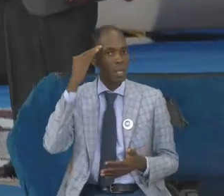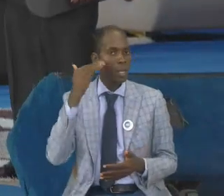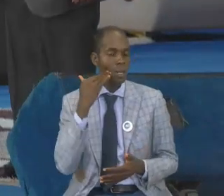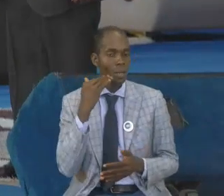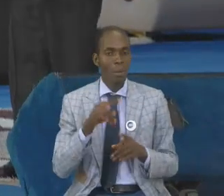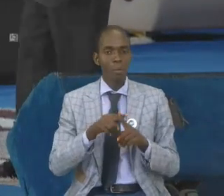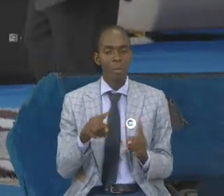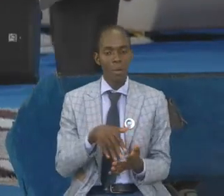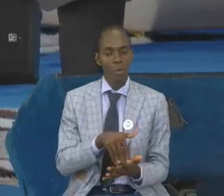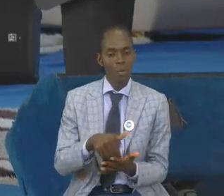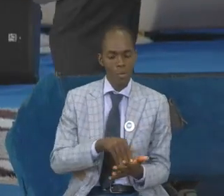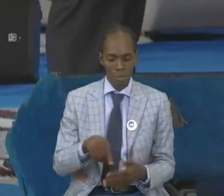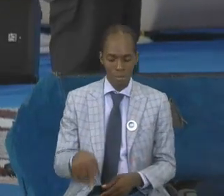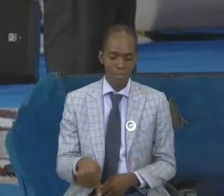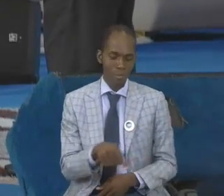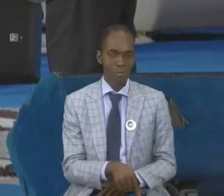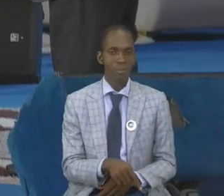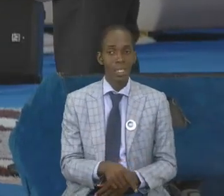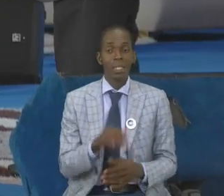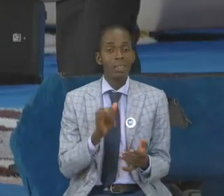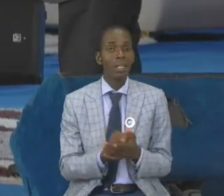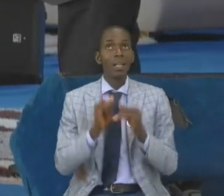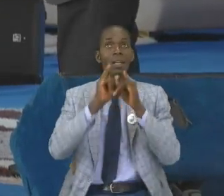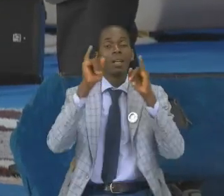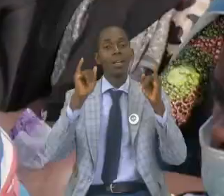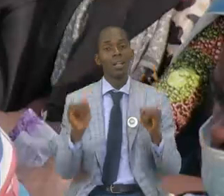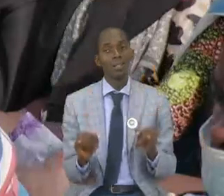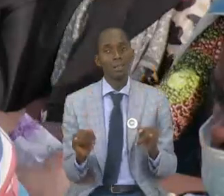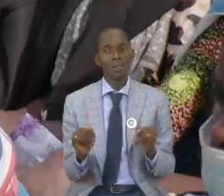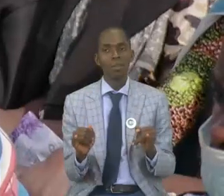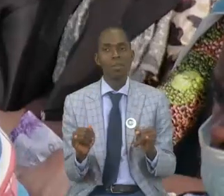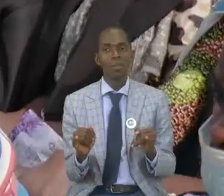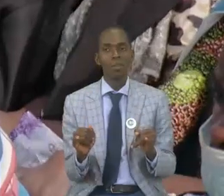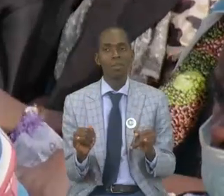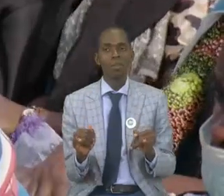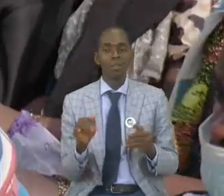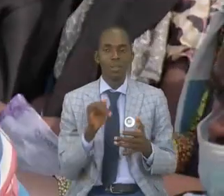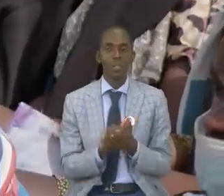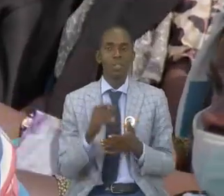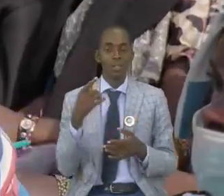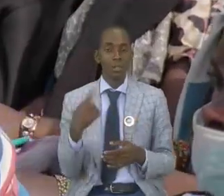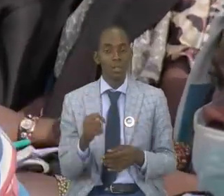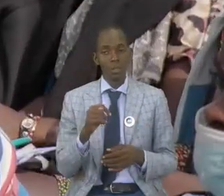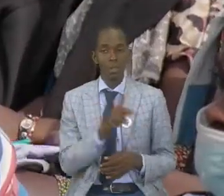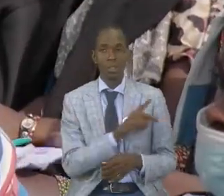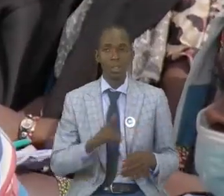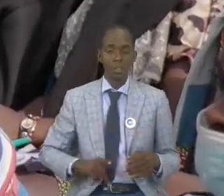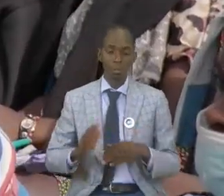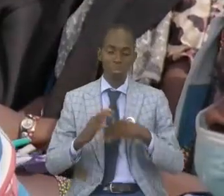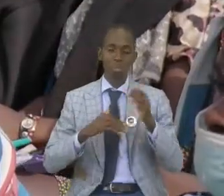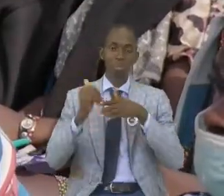feet. And that idol of that he raised up, he